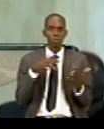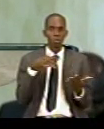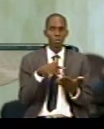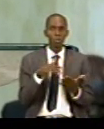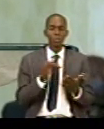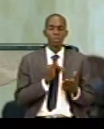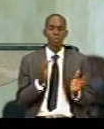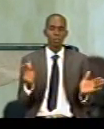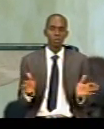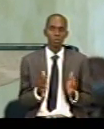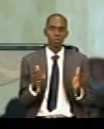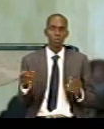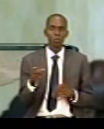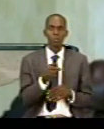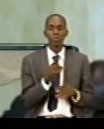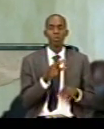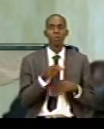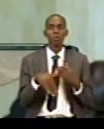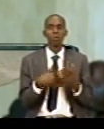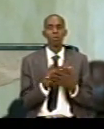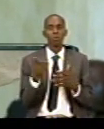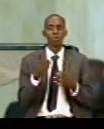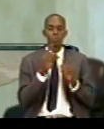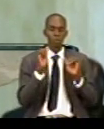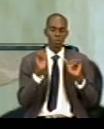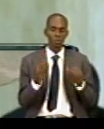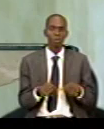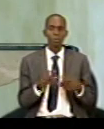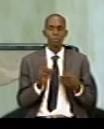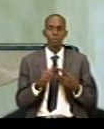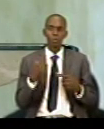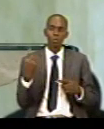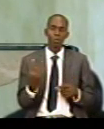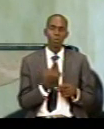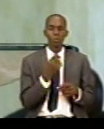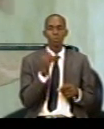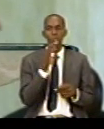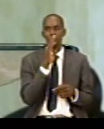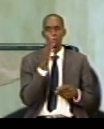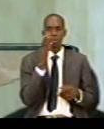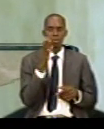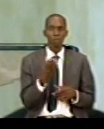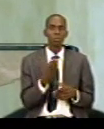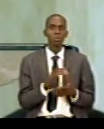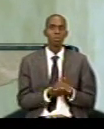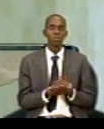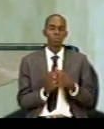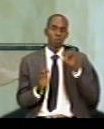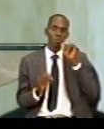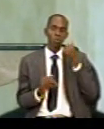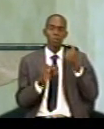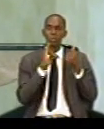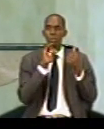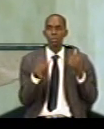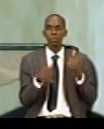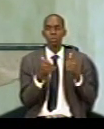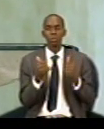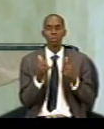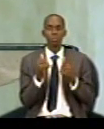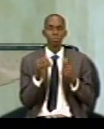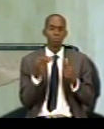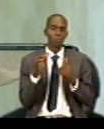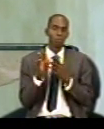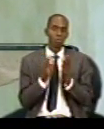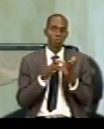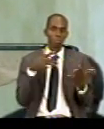Try all you can to always be there. Tomorrow is another Bible study.